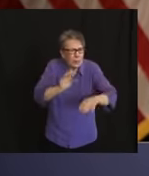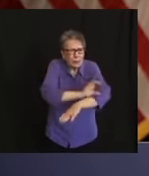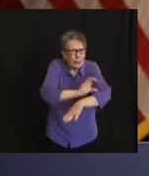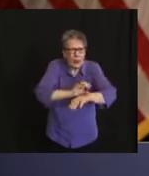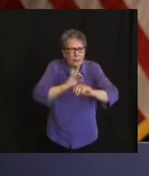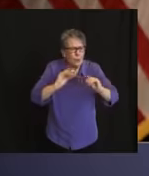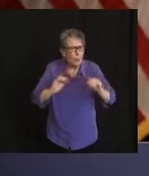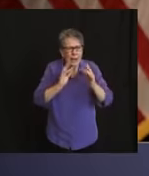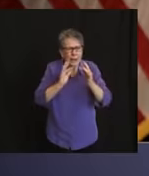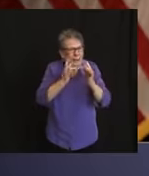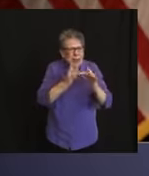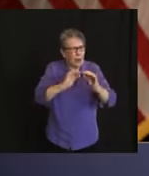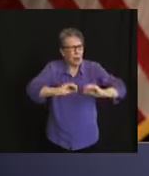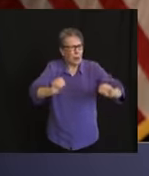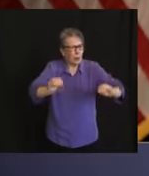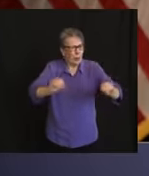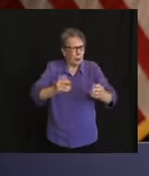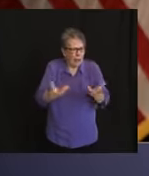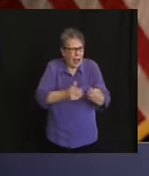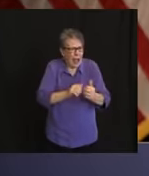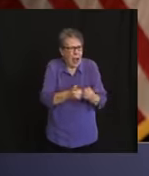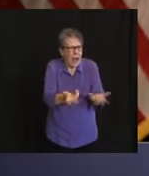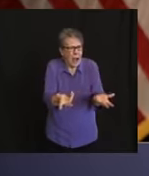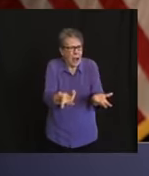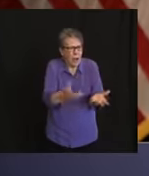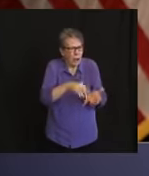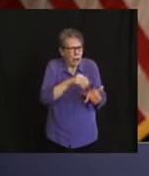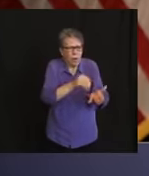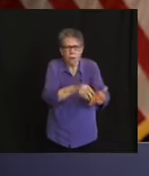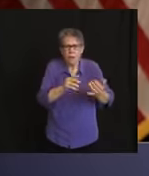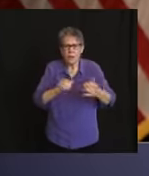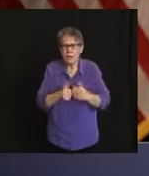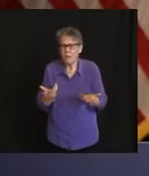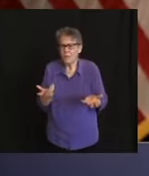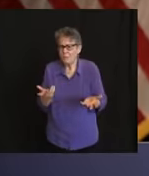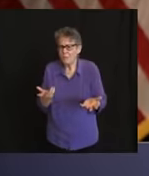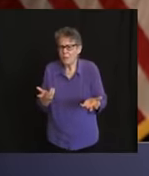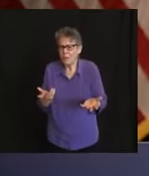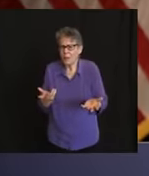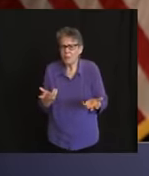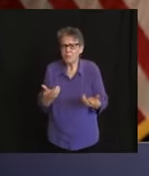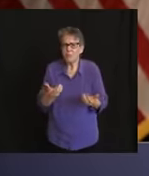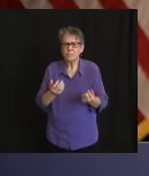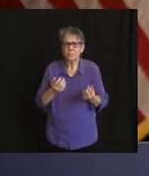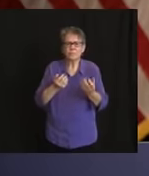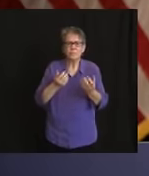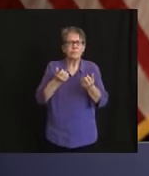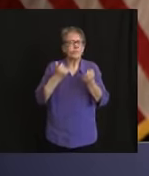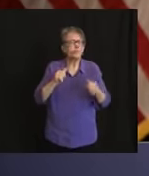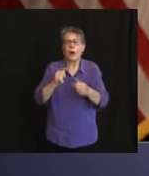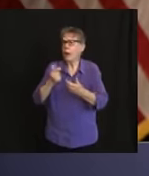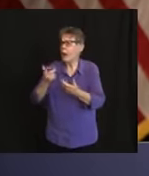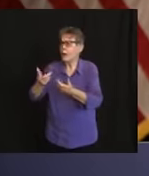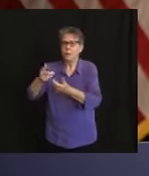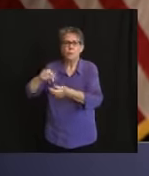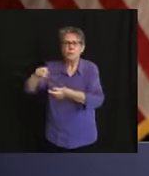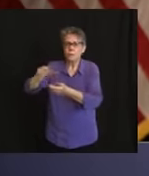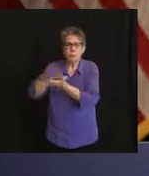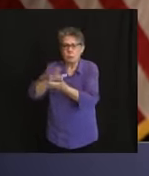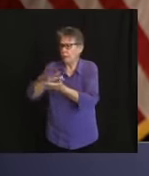That's the generic answer. That's the hoped-for answer that's working. I think for the most part it is. But if you could bear with us